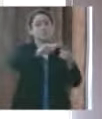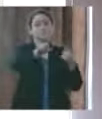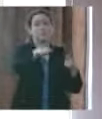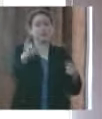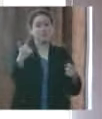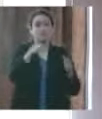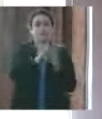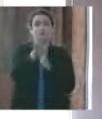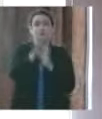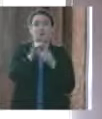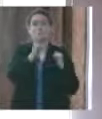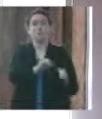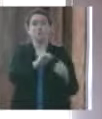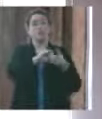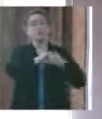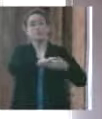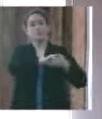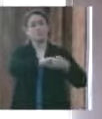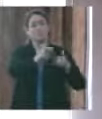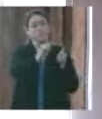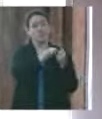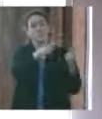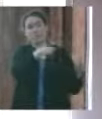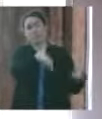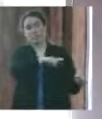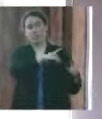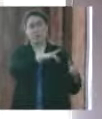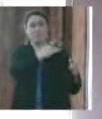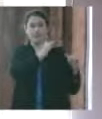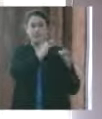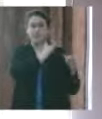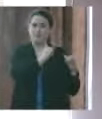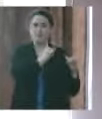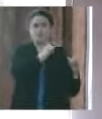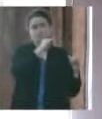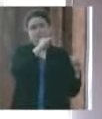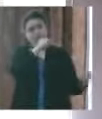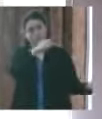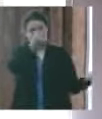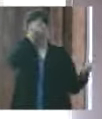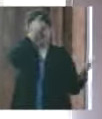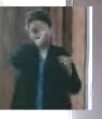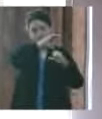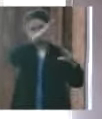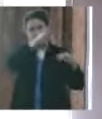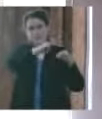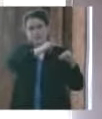like-minded individuals and organizations and those who feel passionately, as we do, about the need to take action now to save